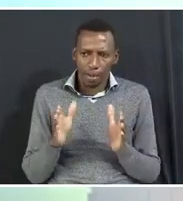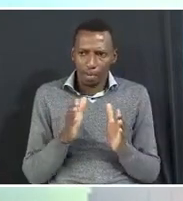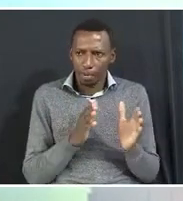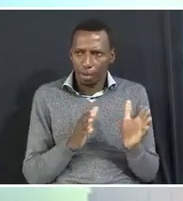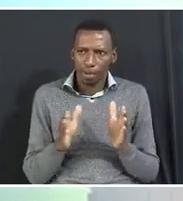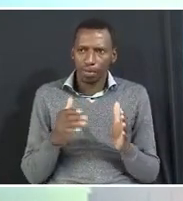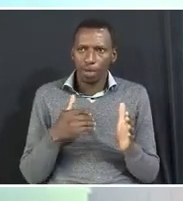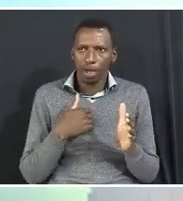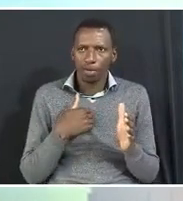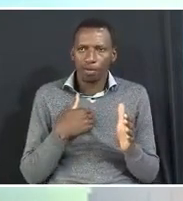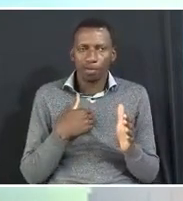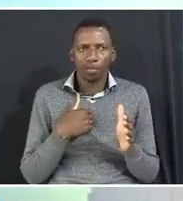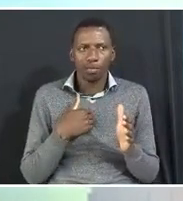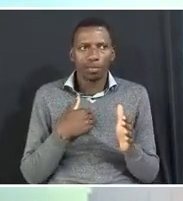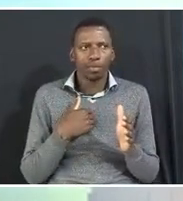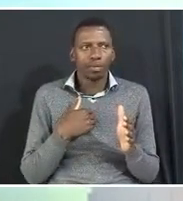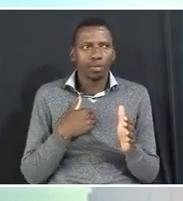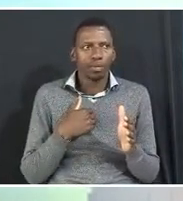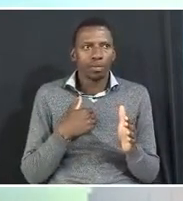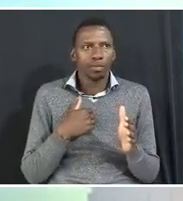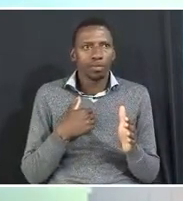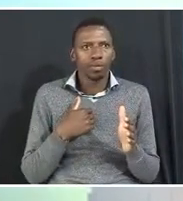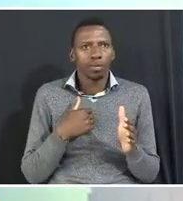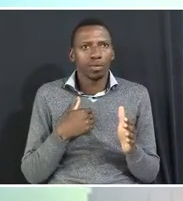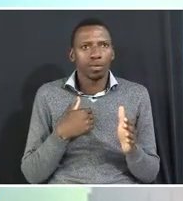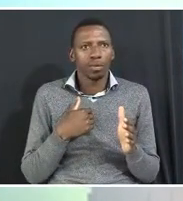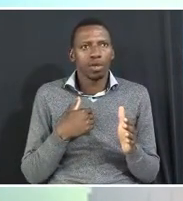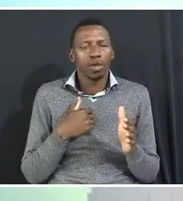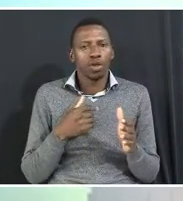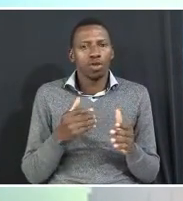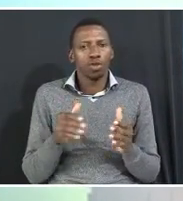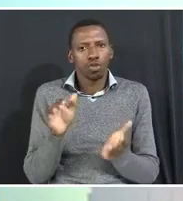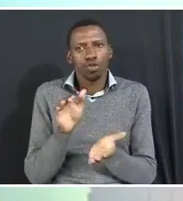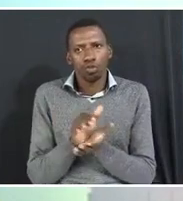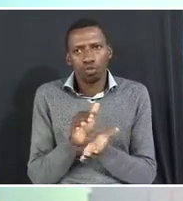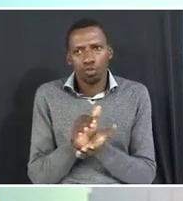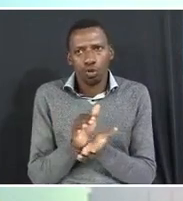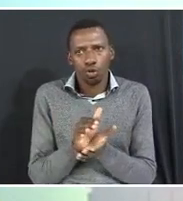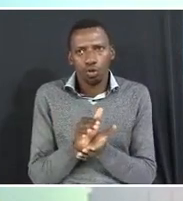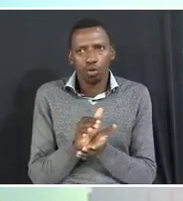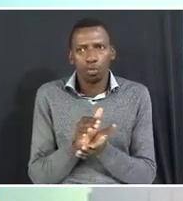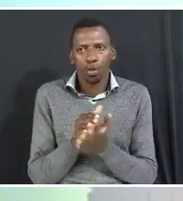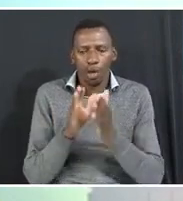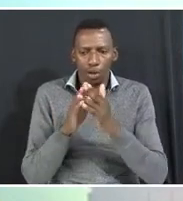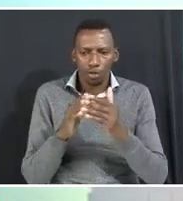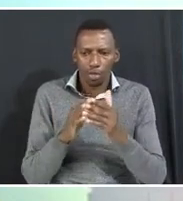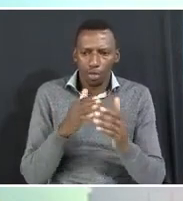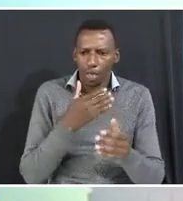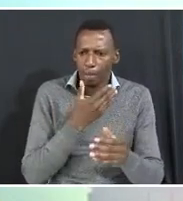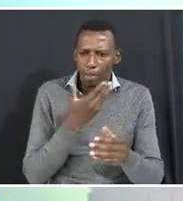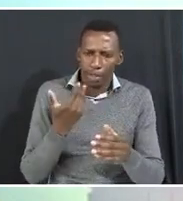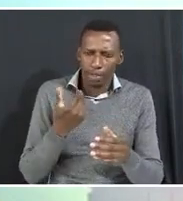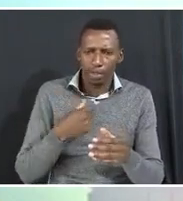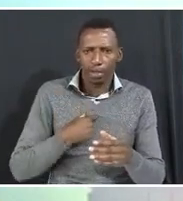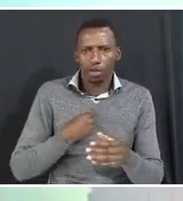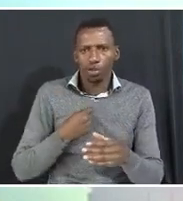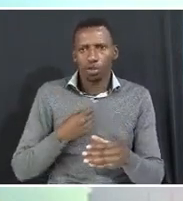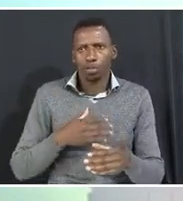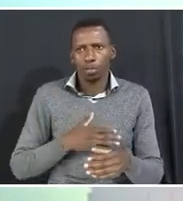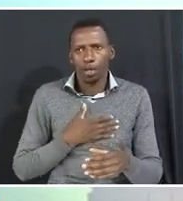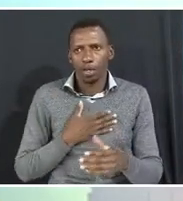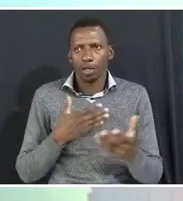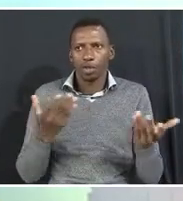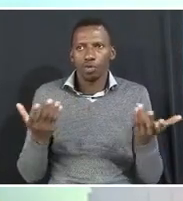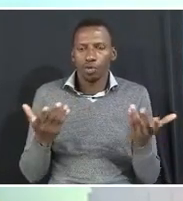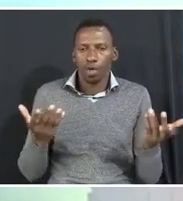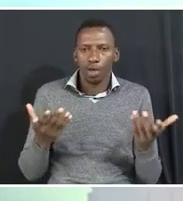best. Not the ones that are now chakara, but my best of clothes, where people in the streets could come and